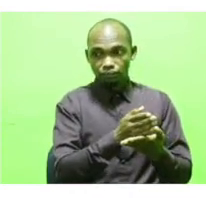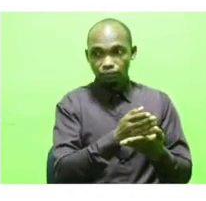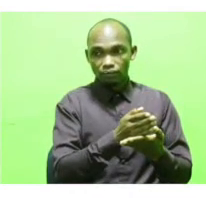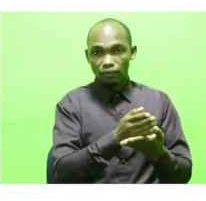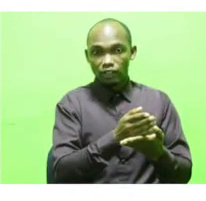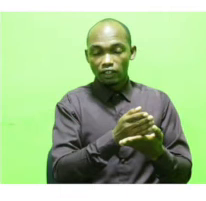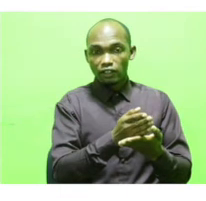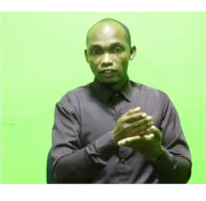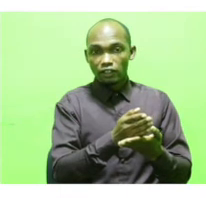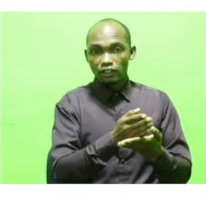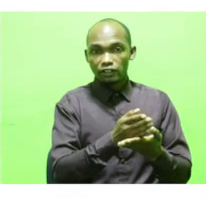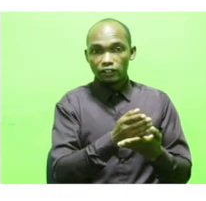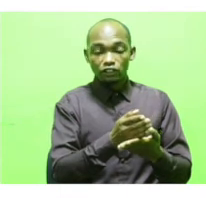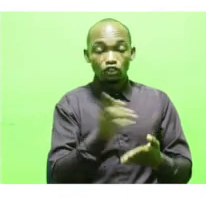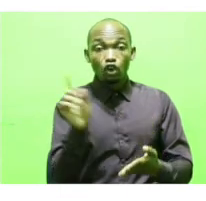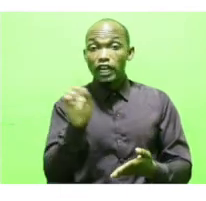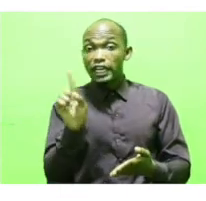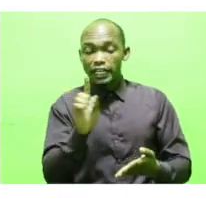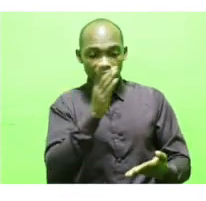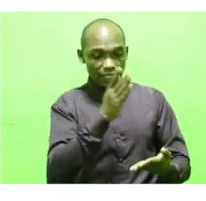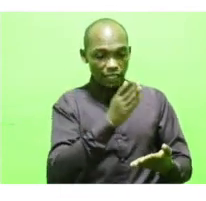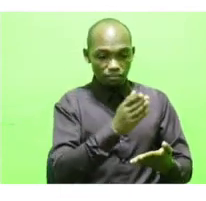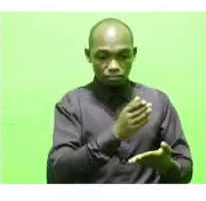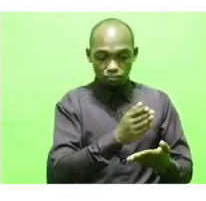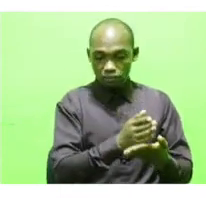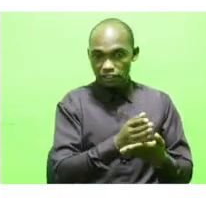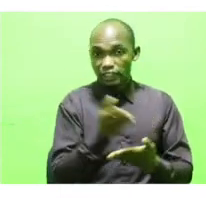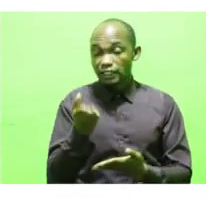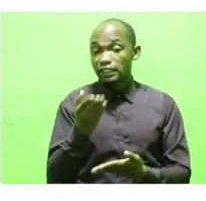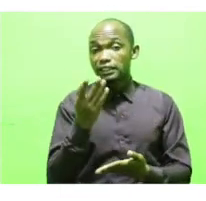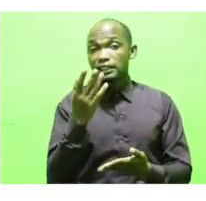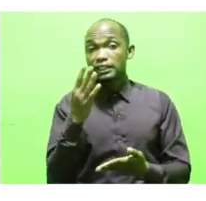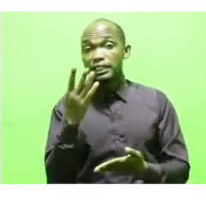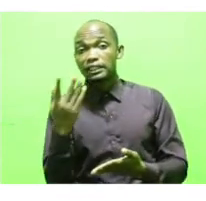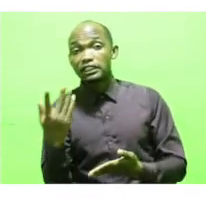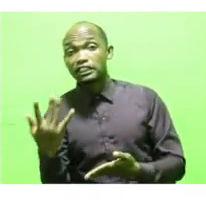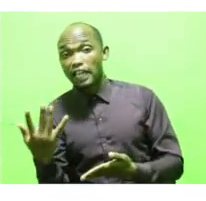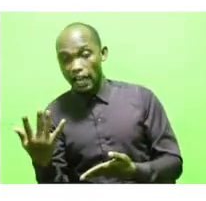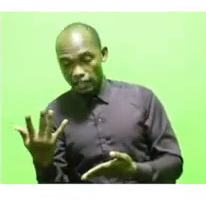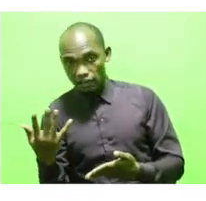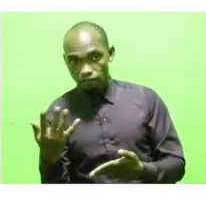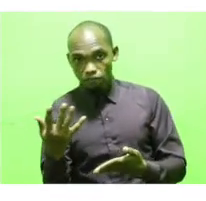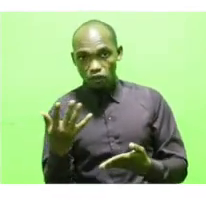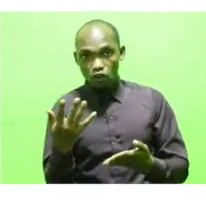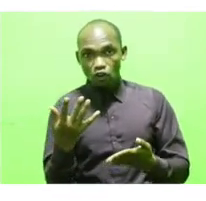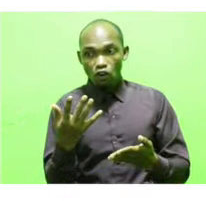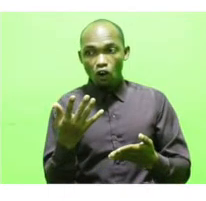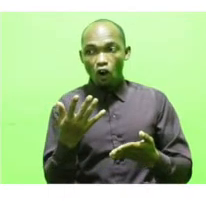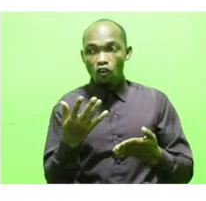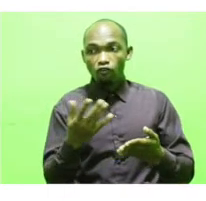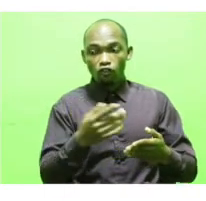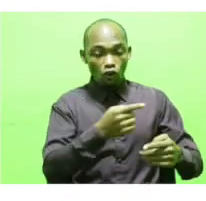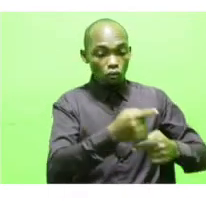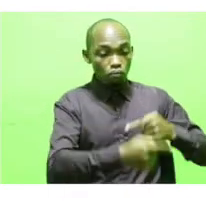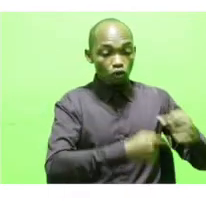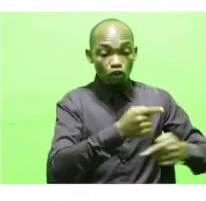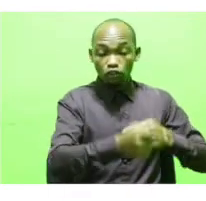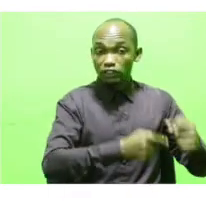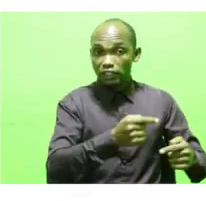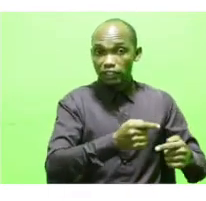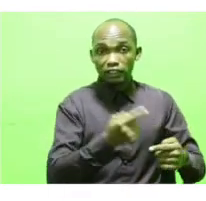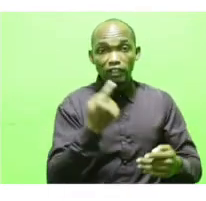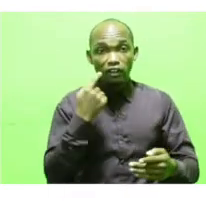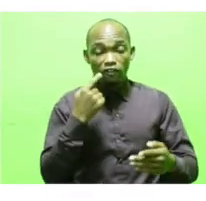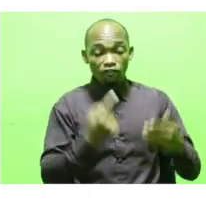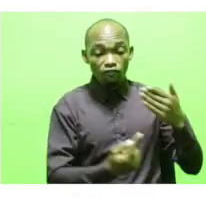moment. Incomplete metamorphosis. This is the type of growth process in which an insect develops